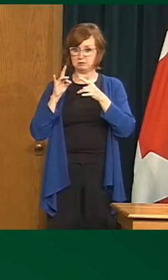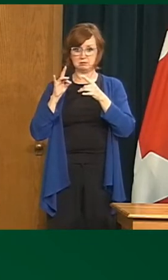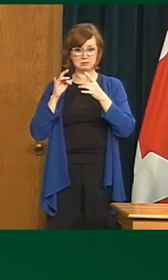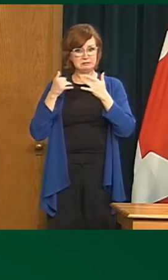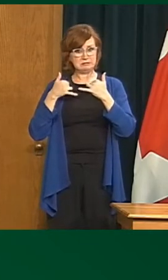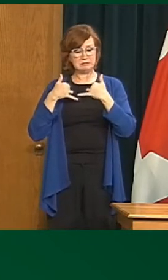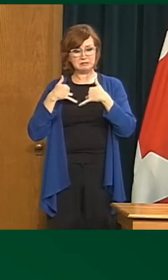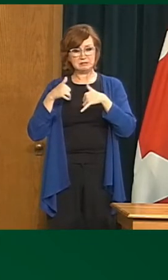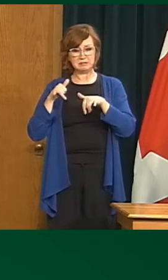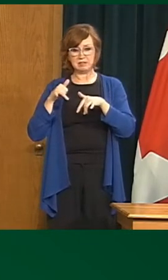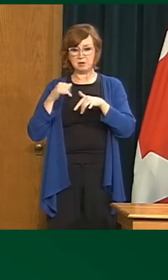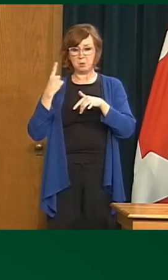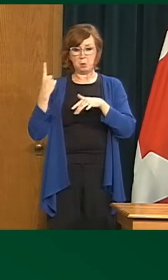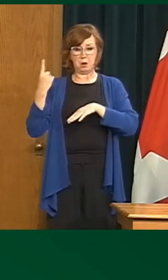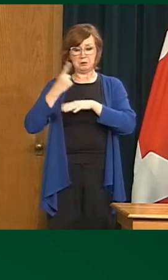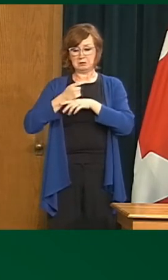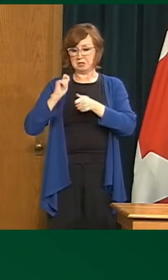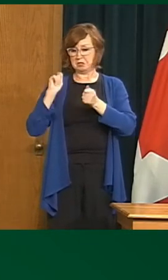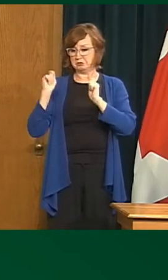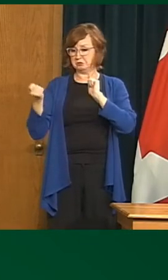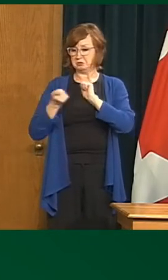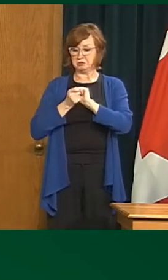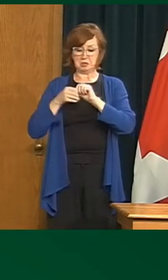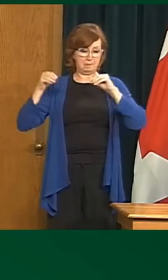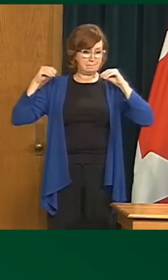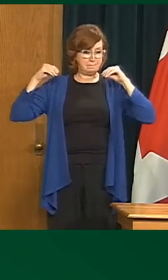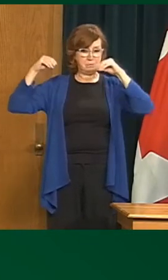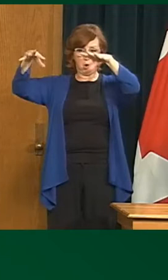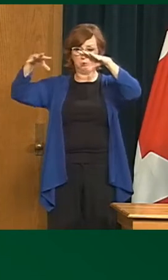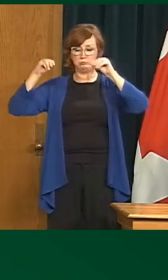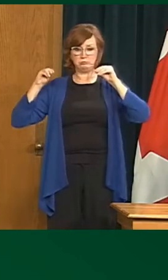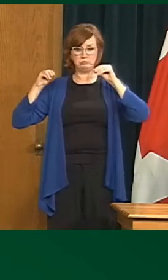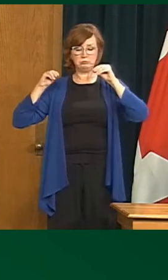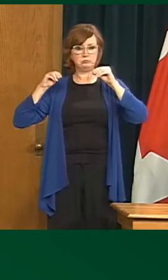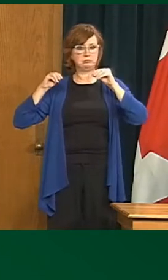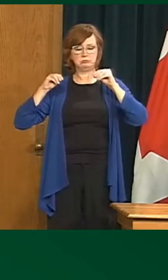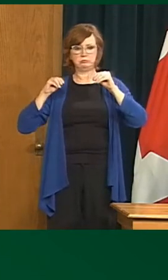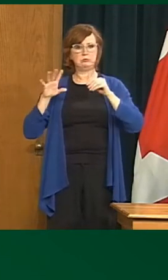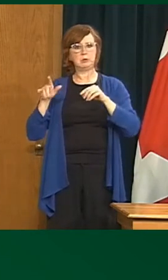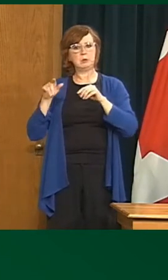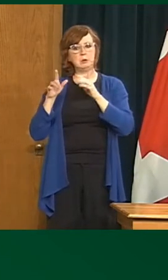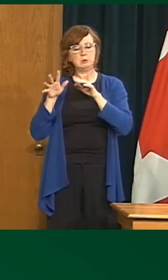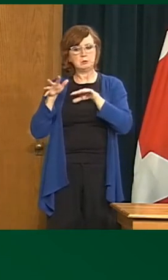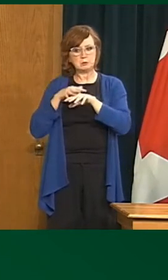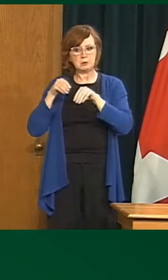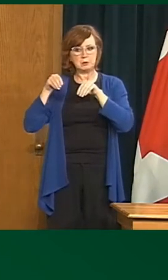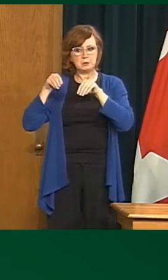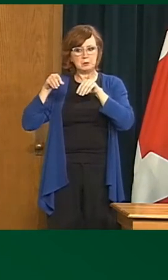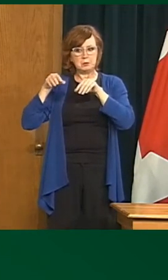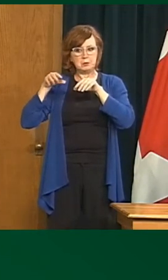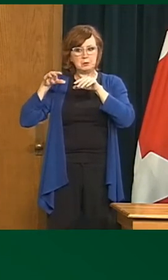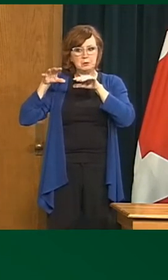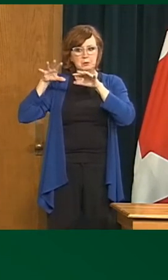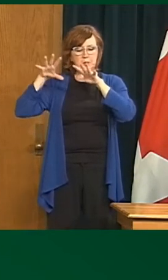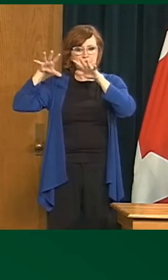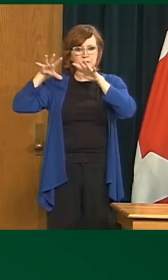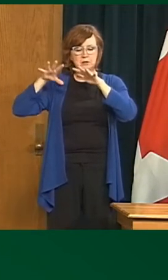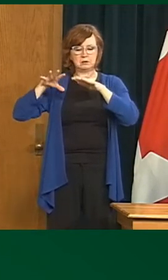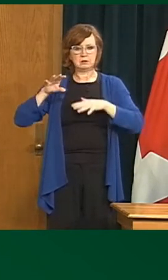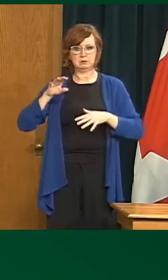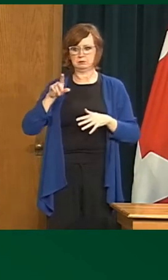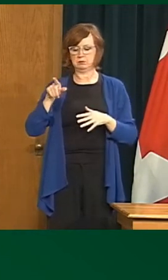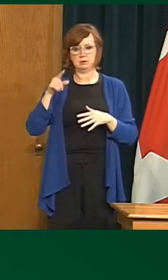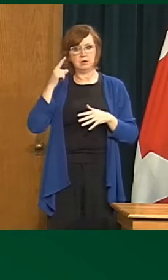the communal areas where people might eat. So there's, it isn't a 100% back to normal in